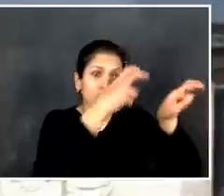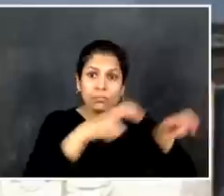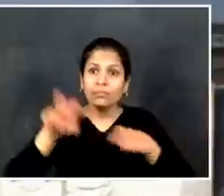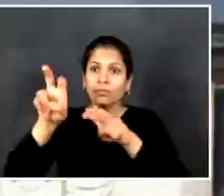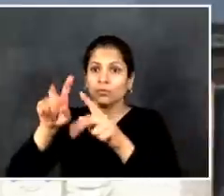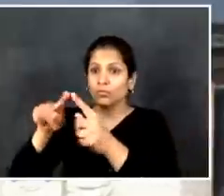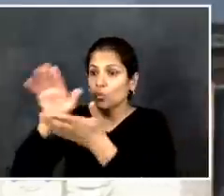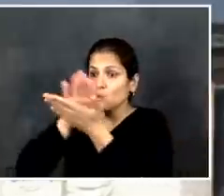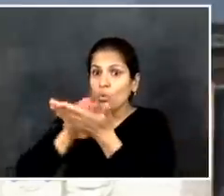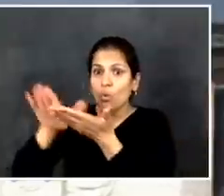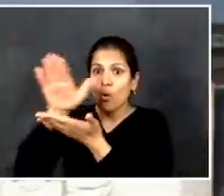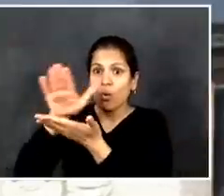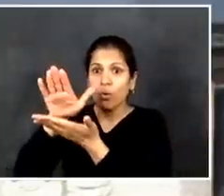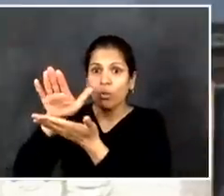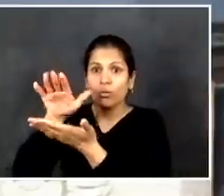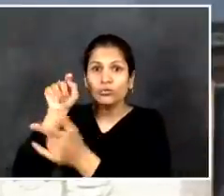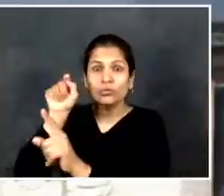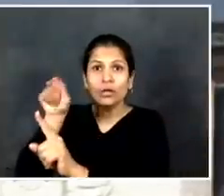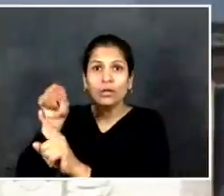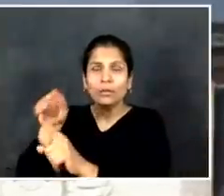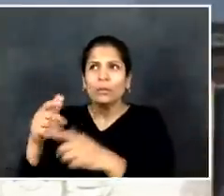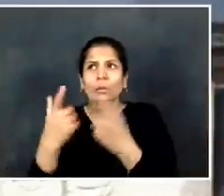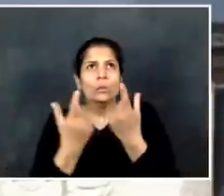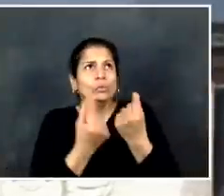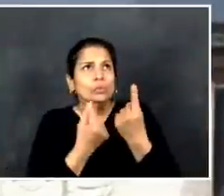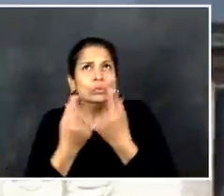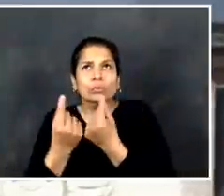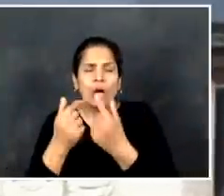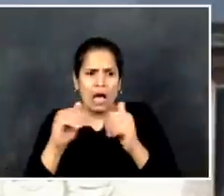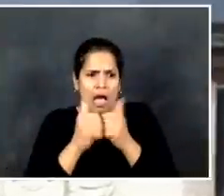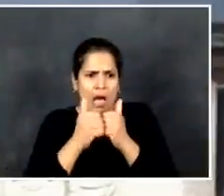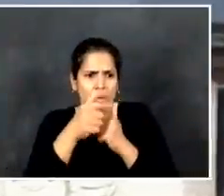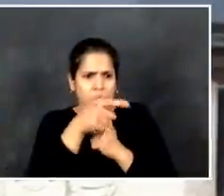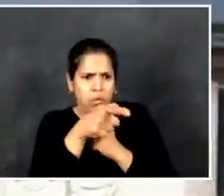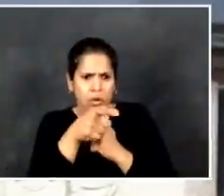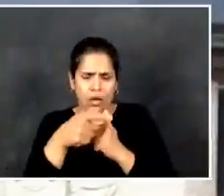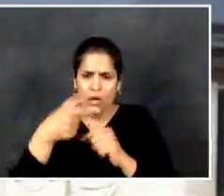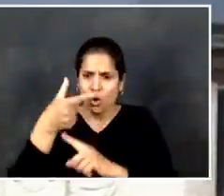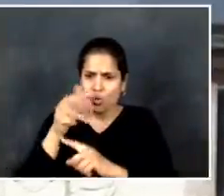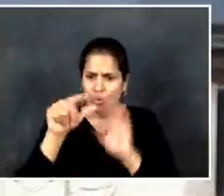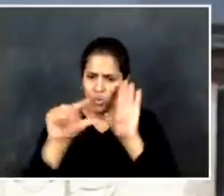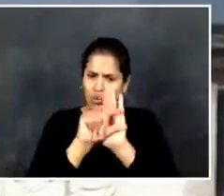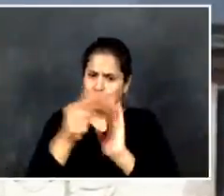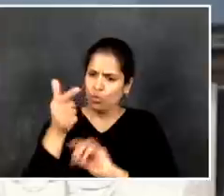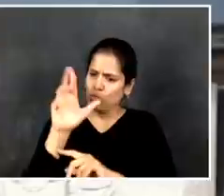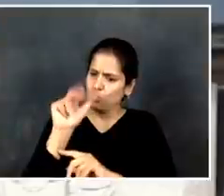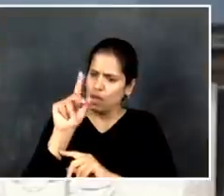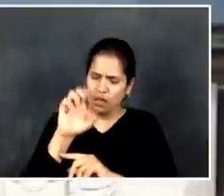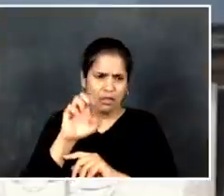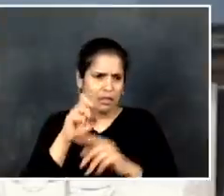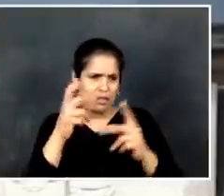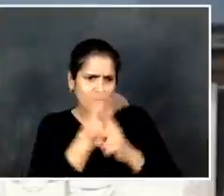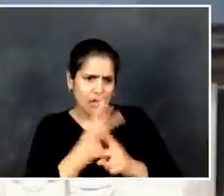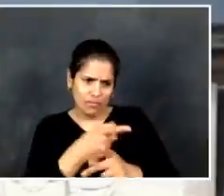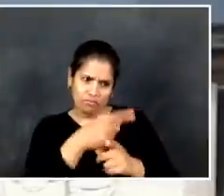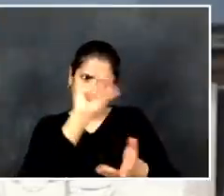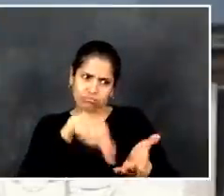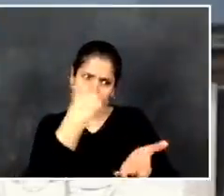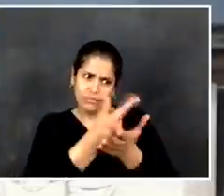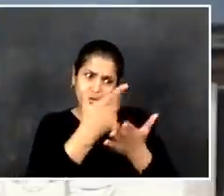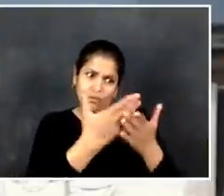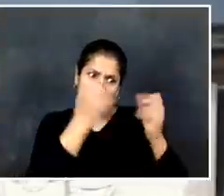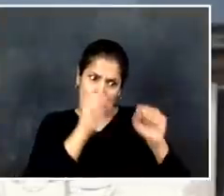about grading. There's, you know, some time, obviously, to figure that out before the end of the school year, but not a lot of